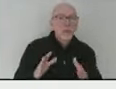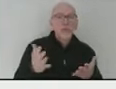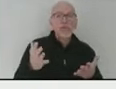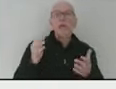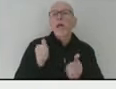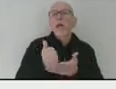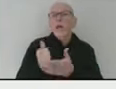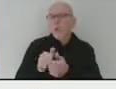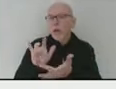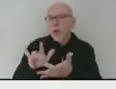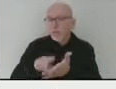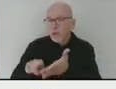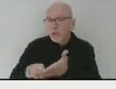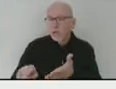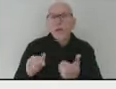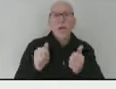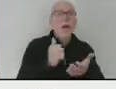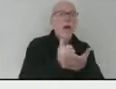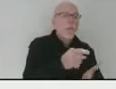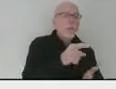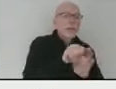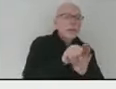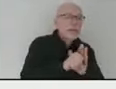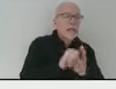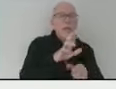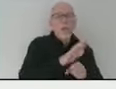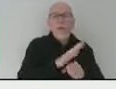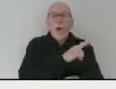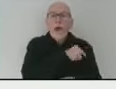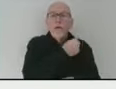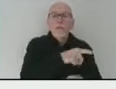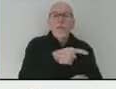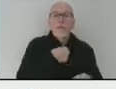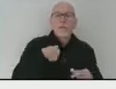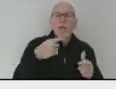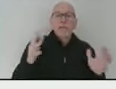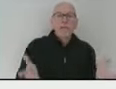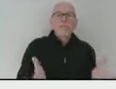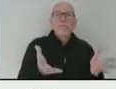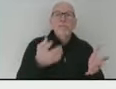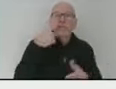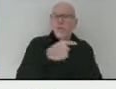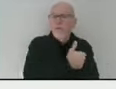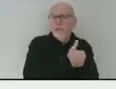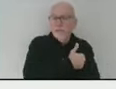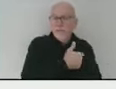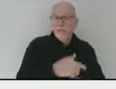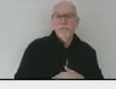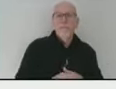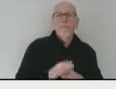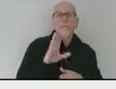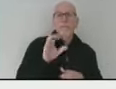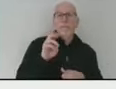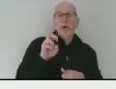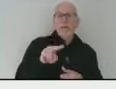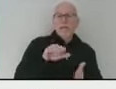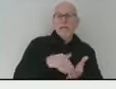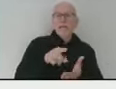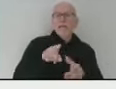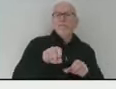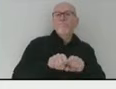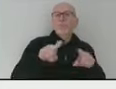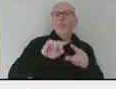the state and local hospitals as we register individuals to be vaccinated, and many more. The Bowen Center has sent a call out to all college